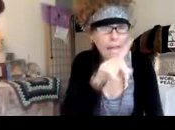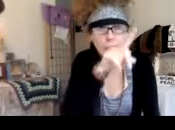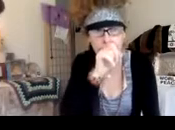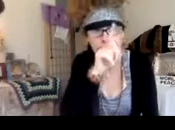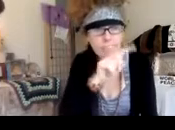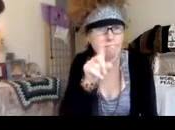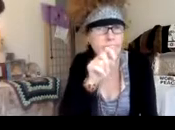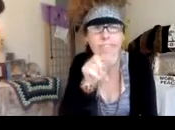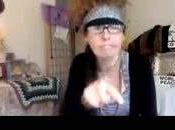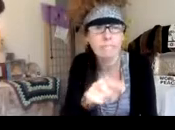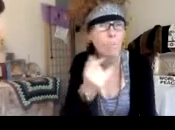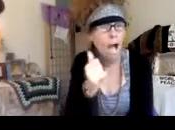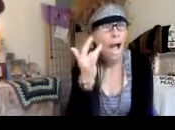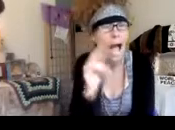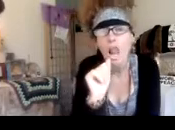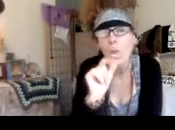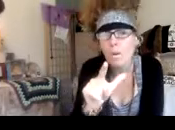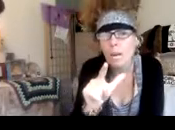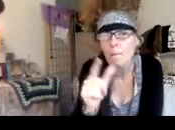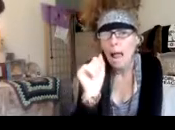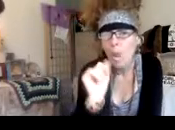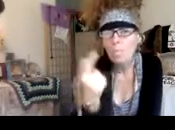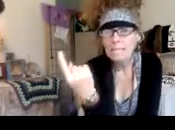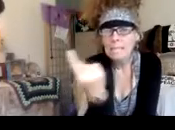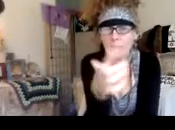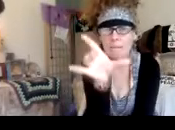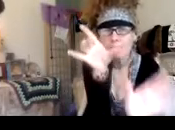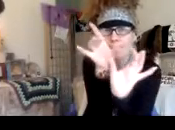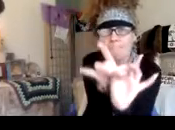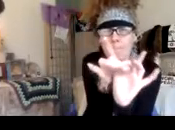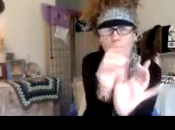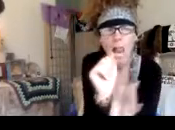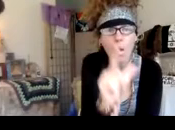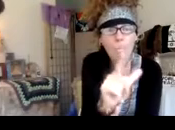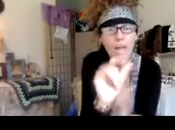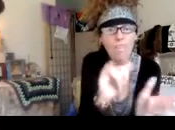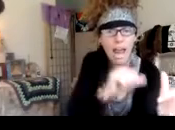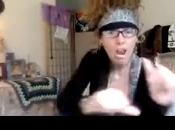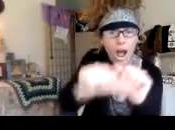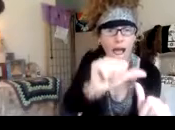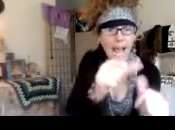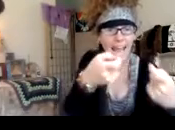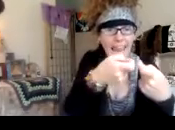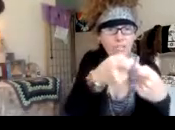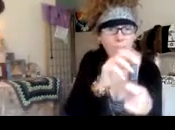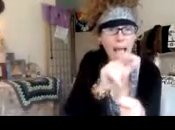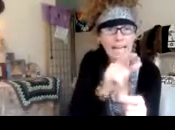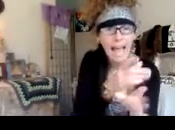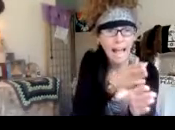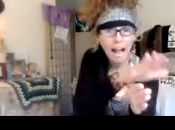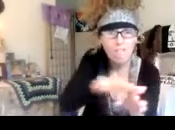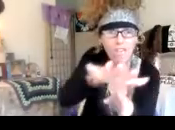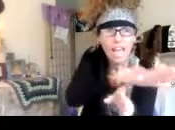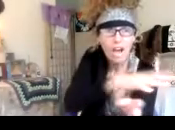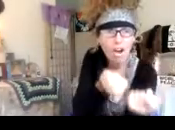why aluminum? Is there something about aluminum that interacting with electromagnetic fields that causes